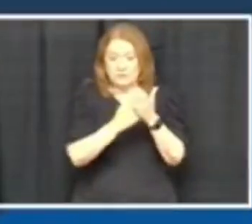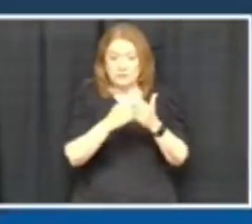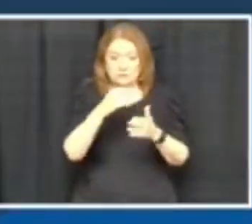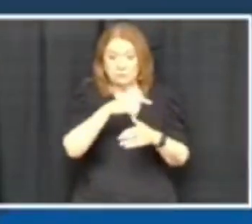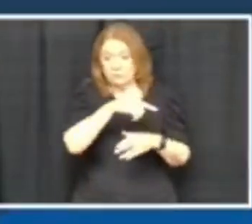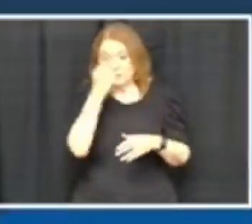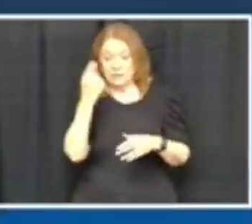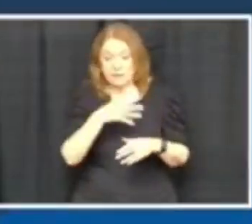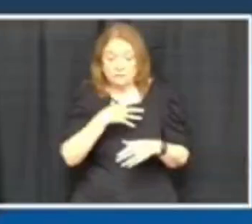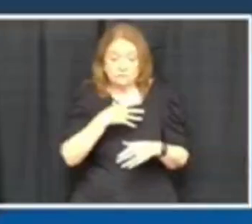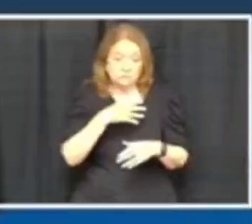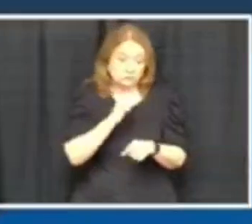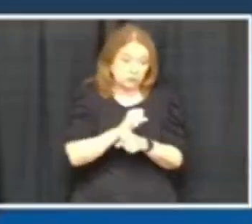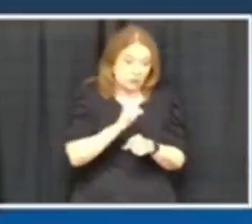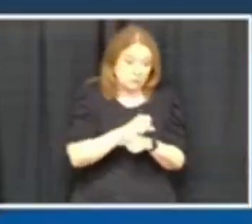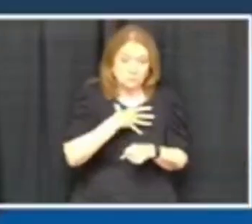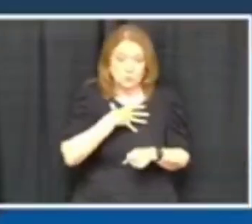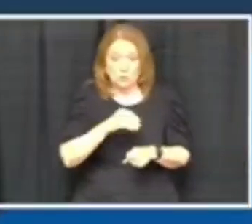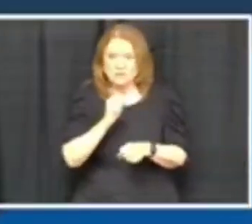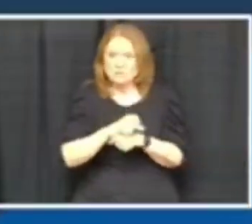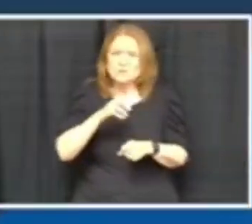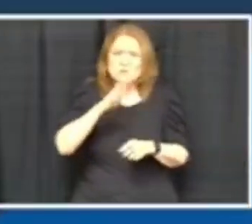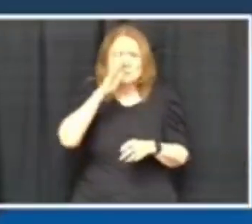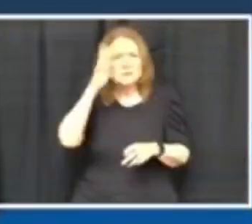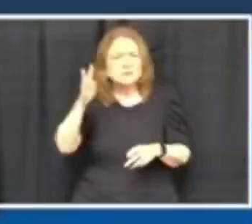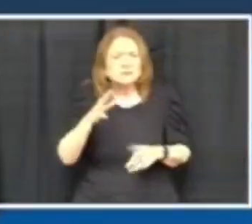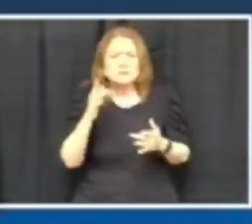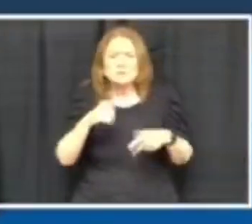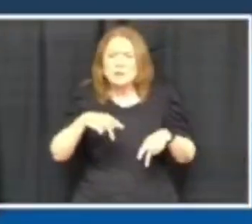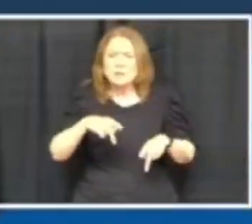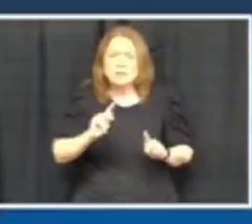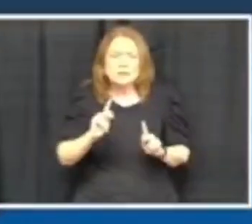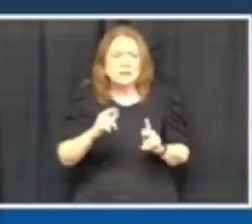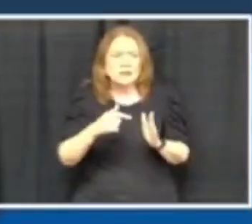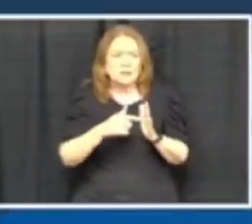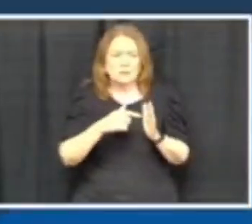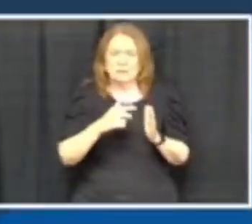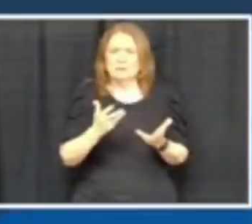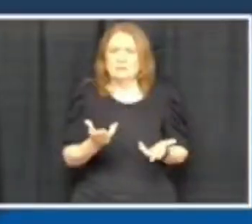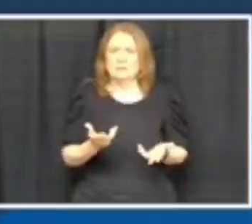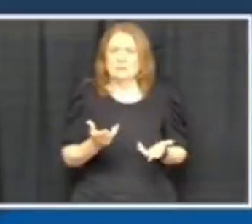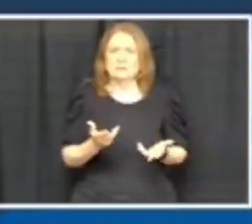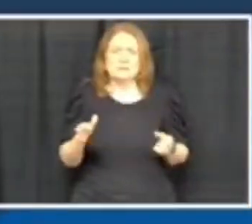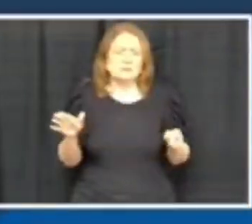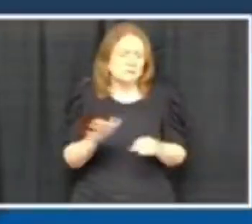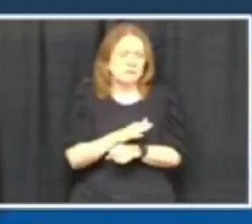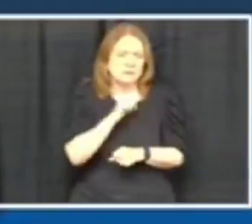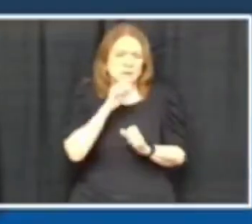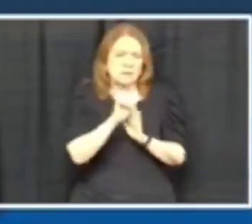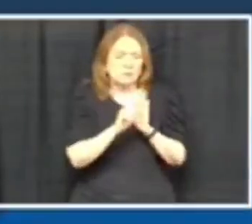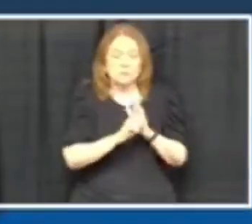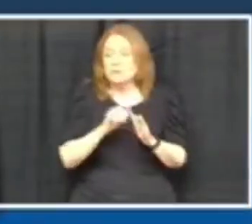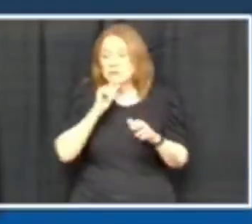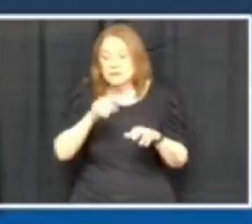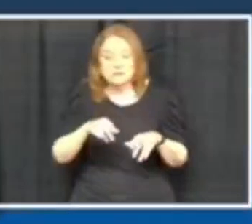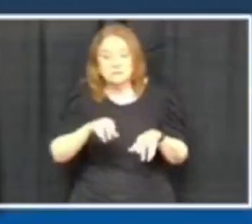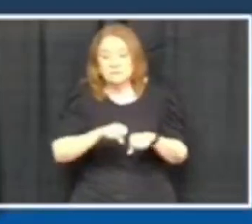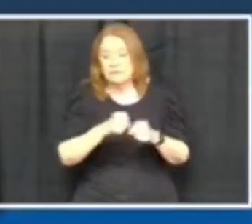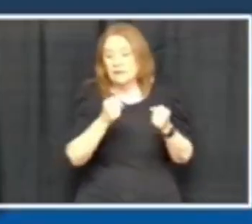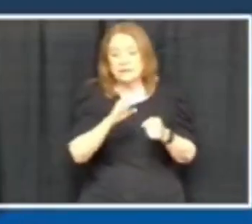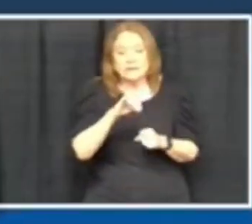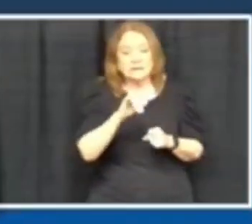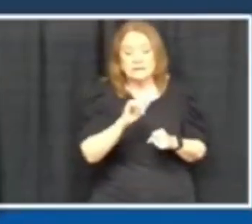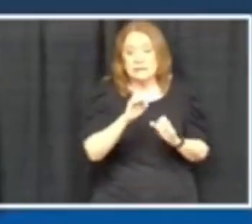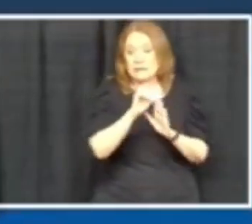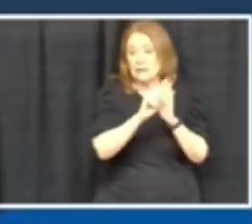white women jobs? I mean, this is ridiculous. Why are we allowing this? How is this ethical? Well, it doesn't violate the city ethics code, first